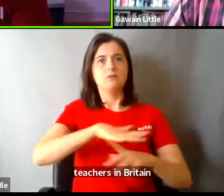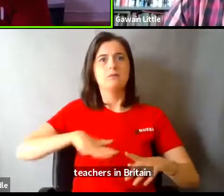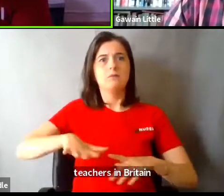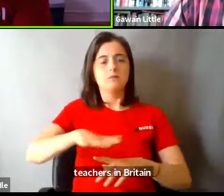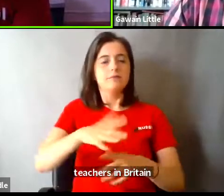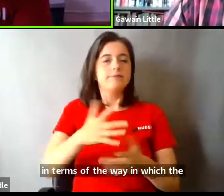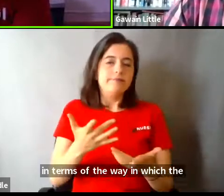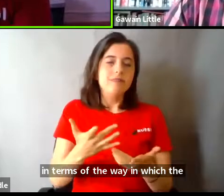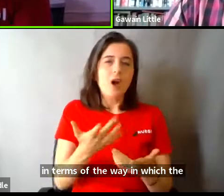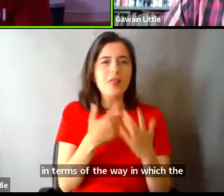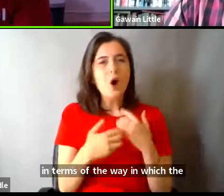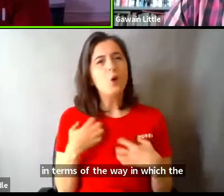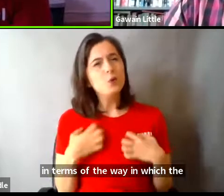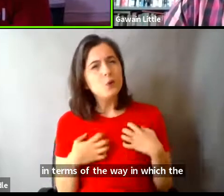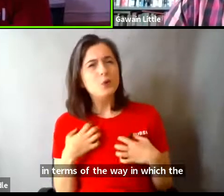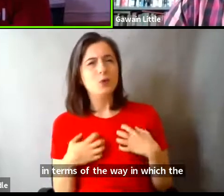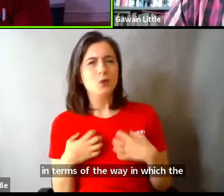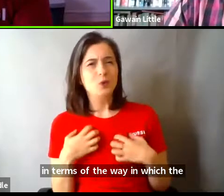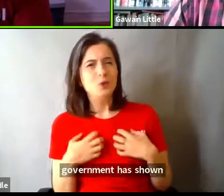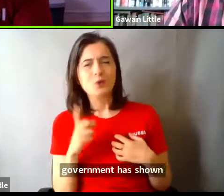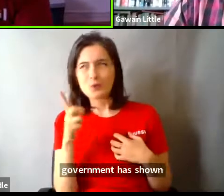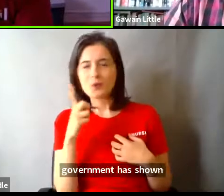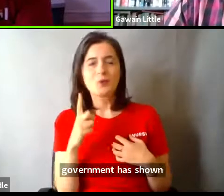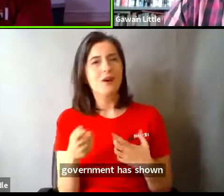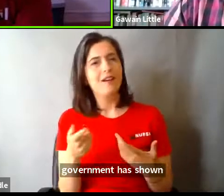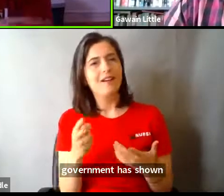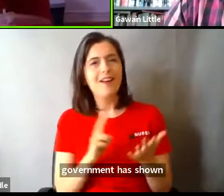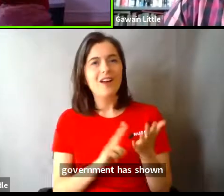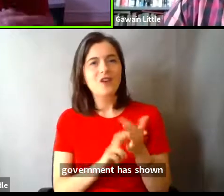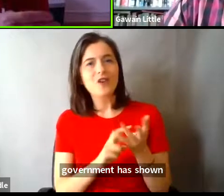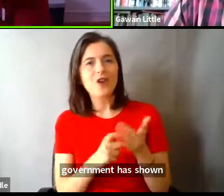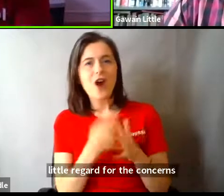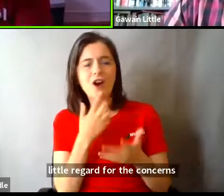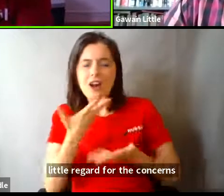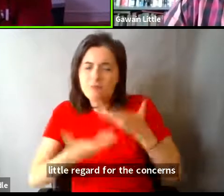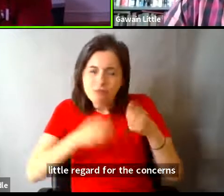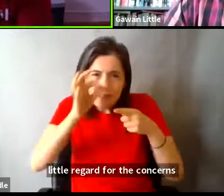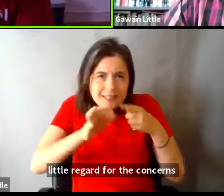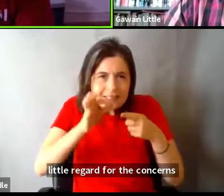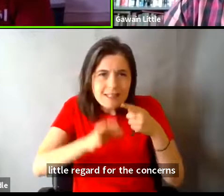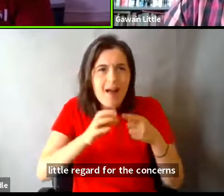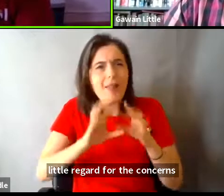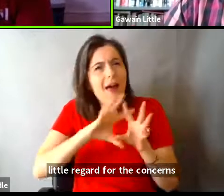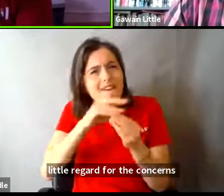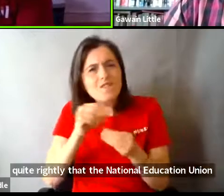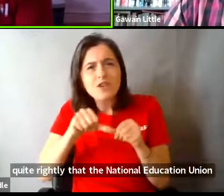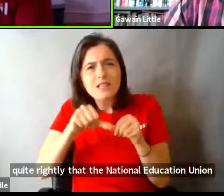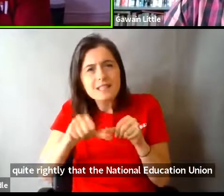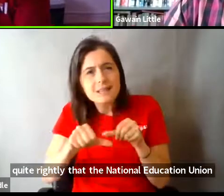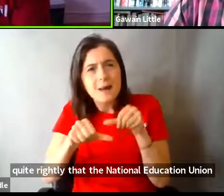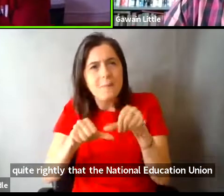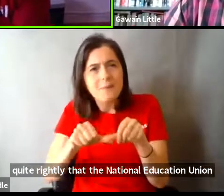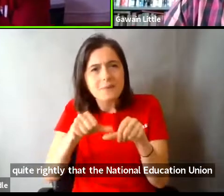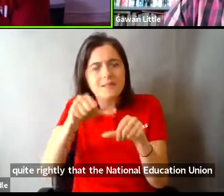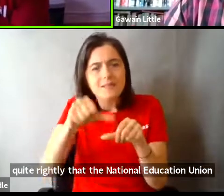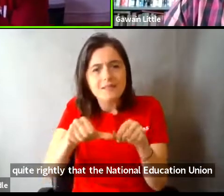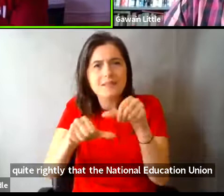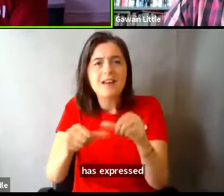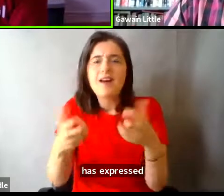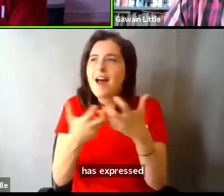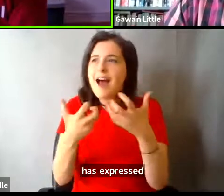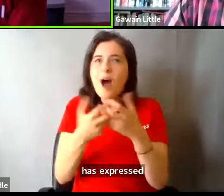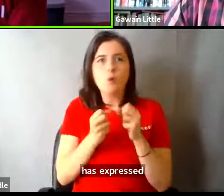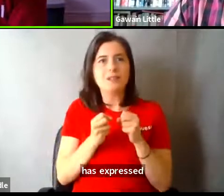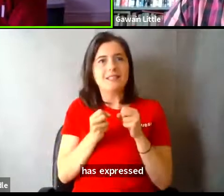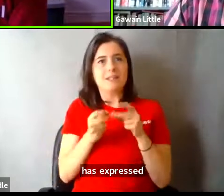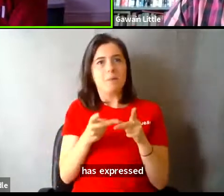interesting, her comments about that, where she went into detail, explaining all of the steps that were being taken, the way in which systematically it was